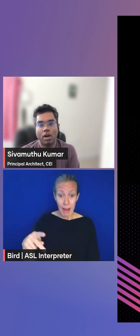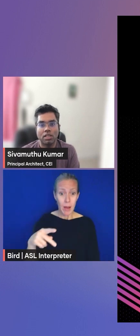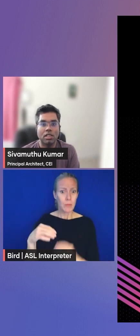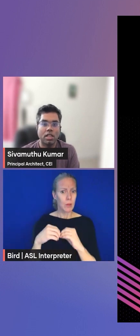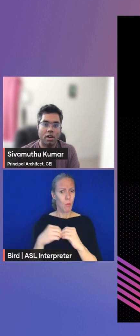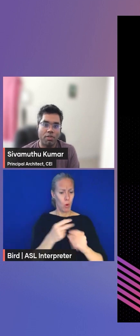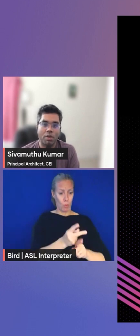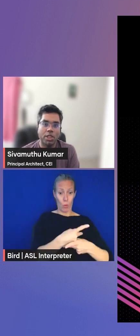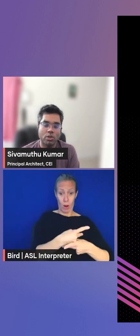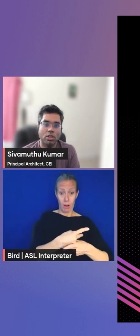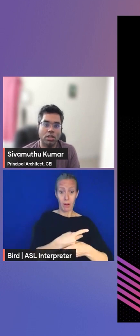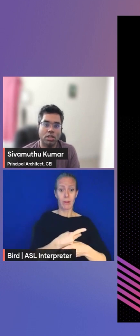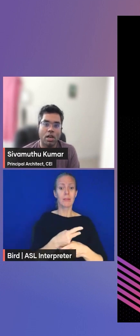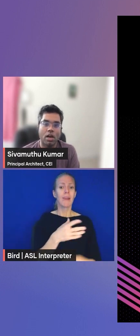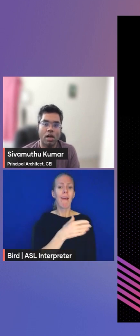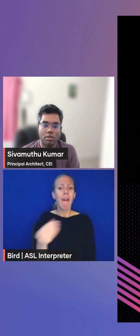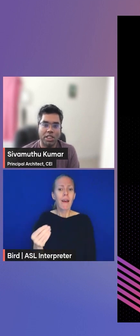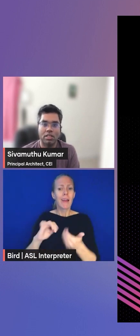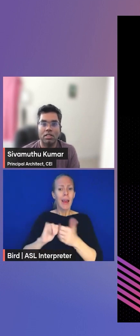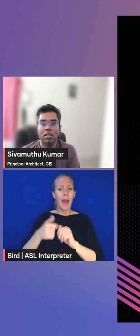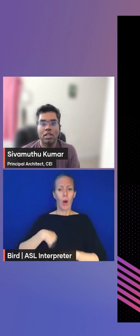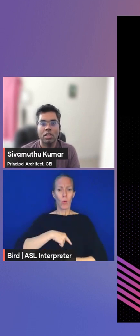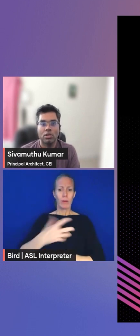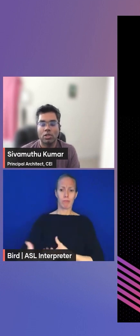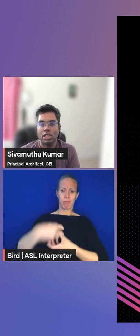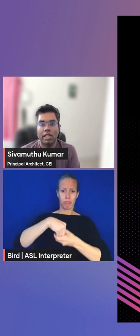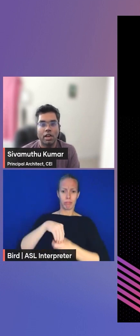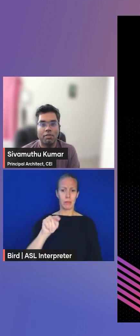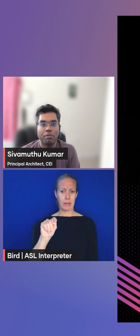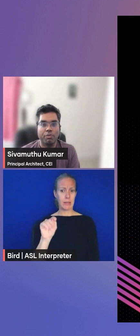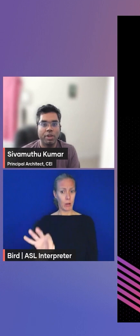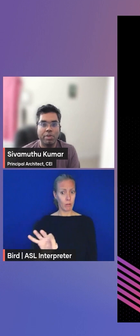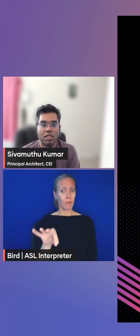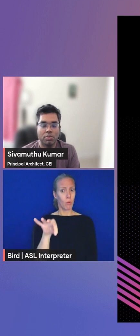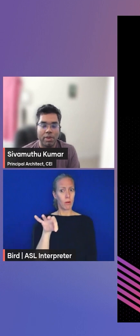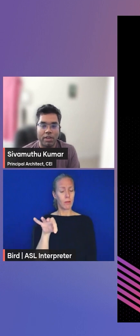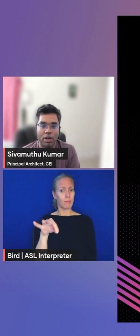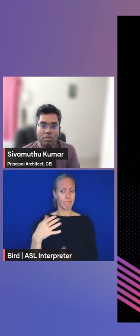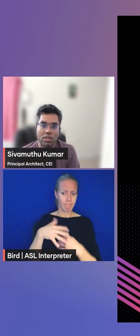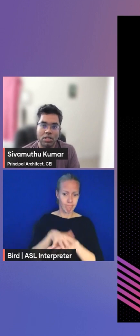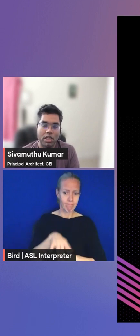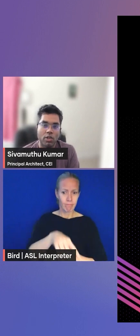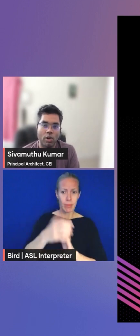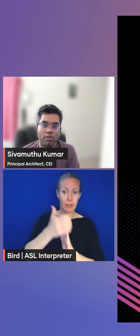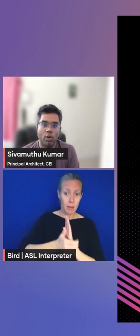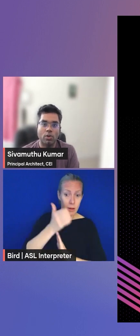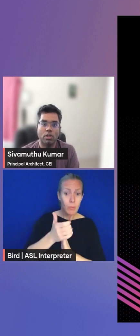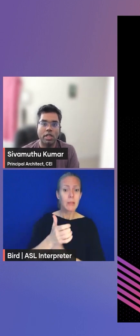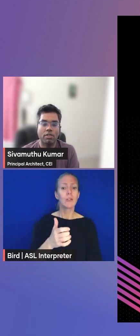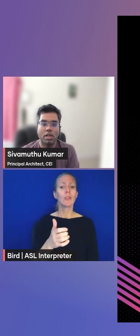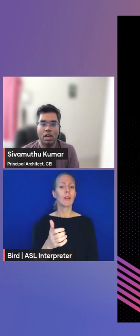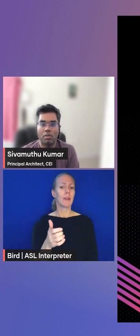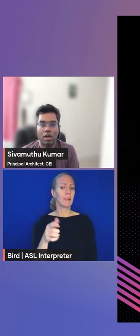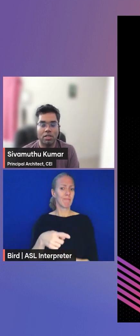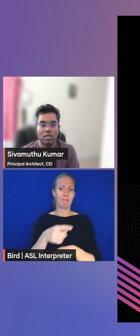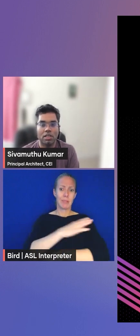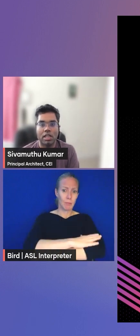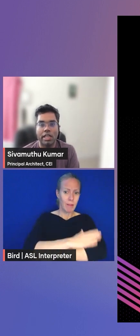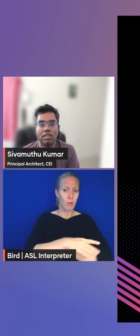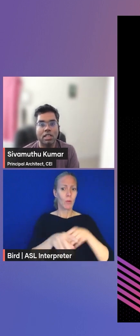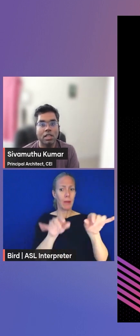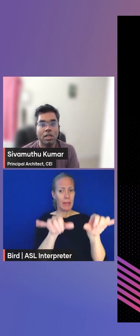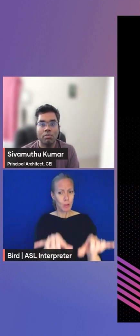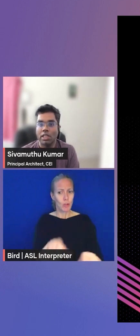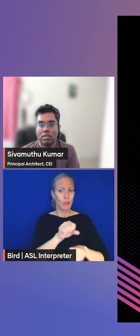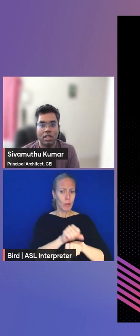have brought the Terraform into this automation, so that we build this platform engineering workflow in our projects